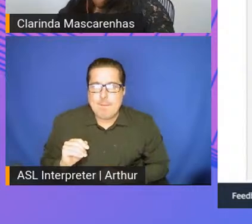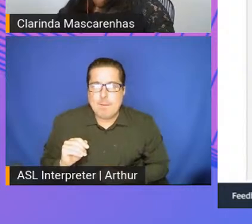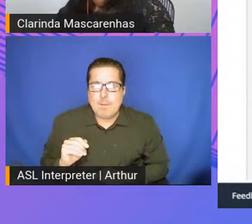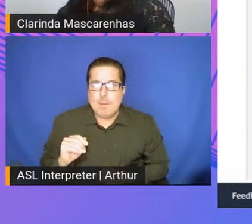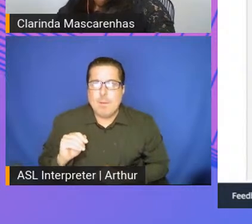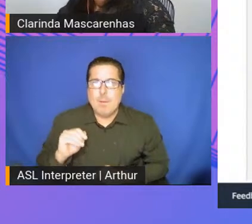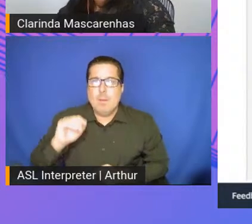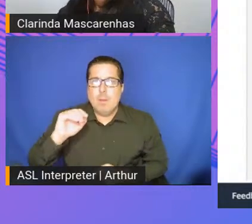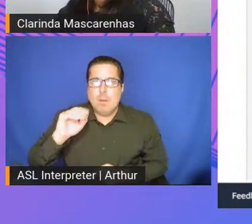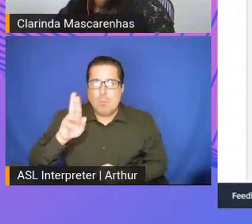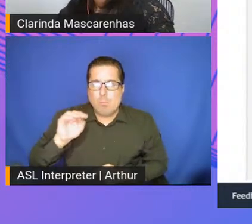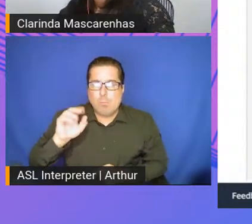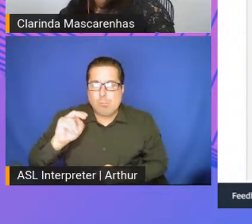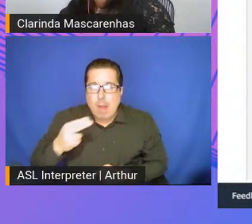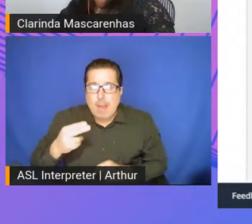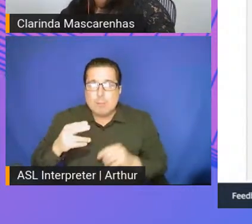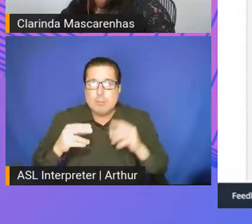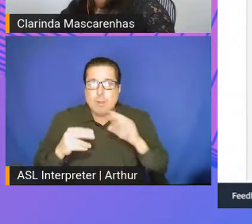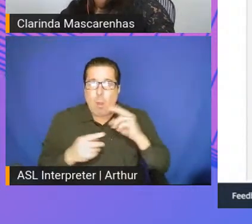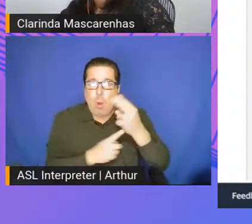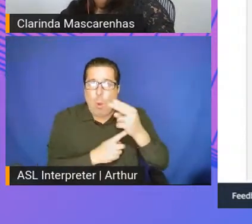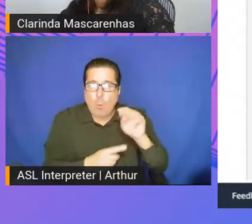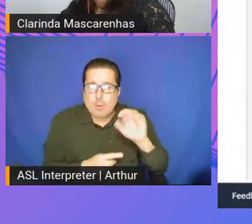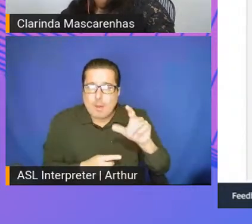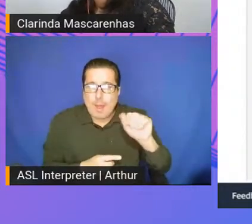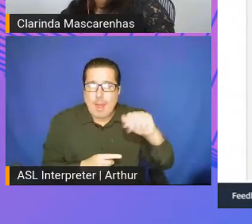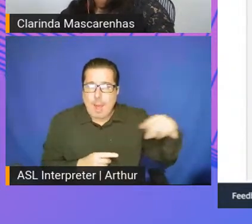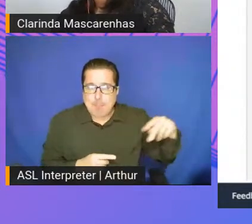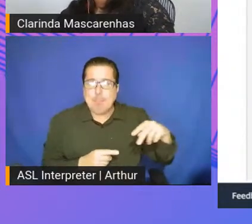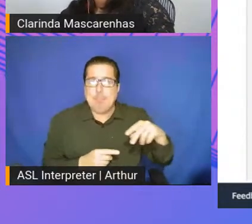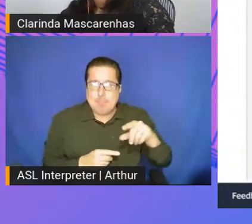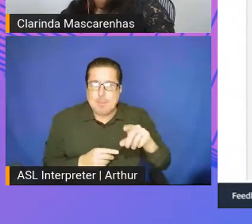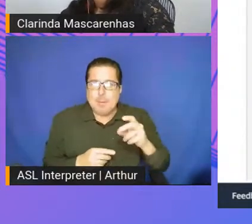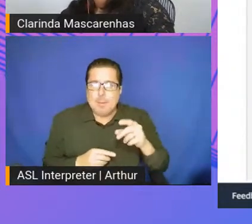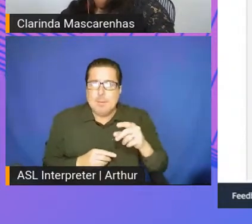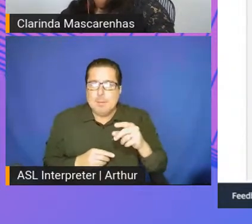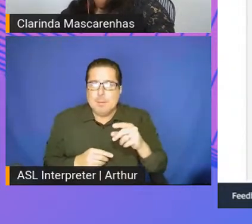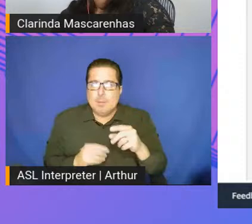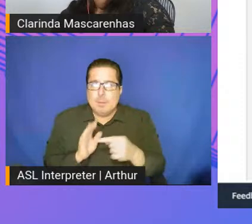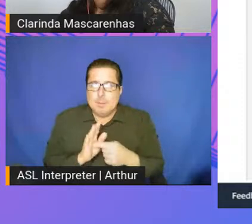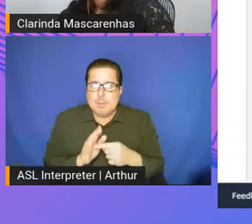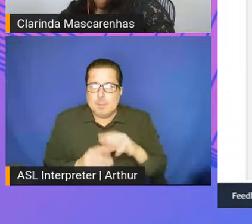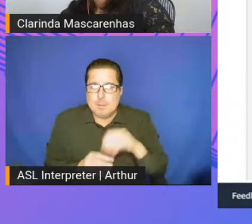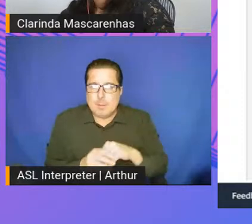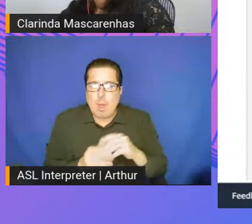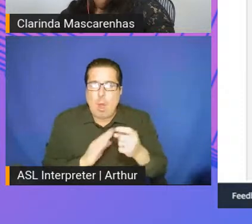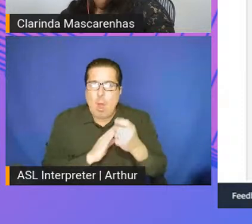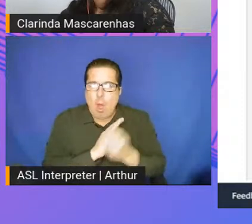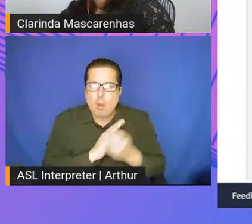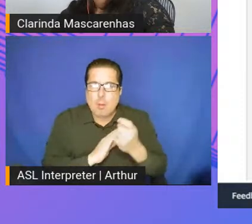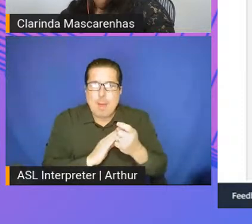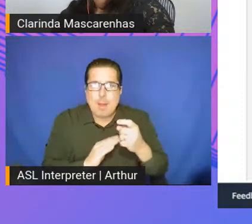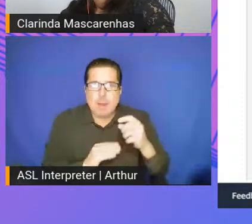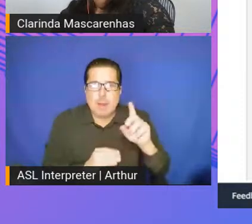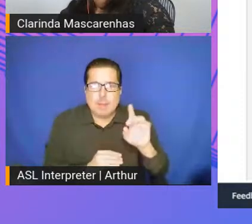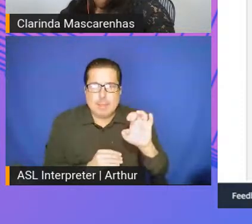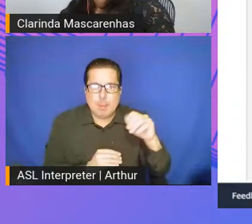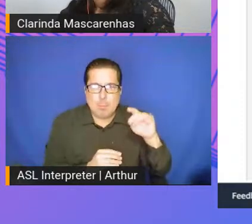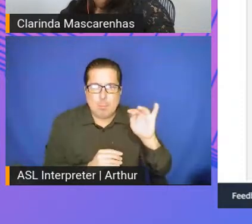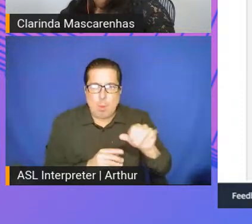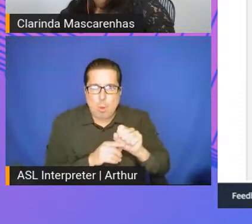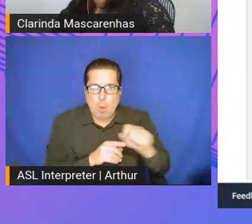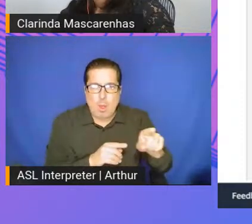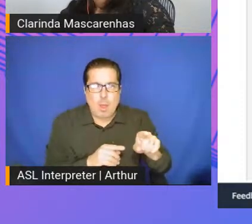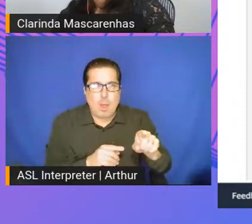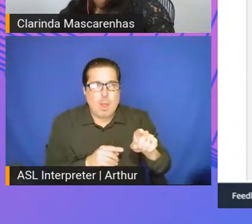And in the deployment settings section, it is optional for you to choose automatic deployment. If you update your